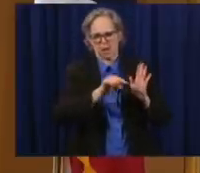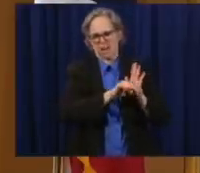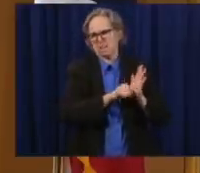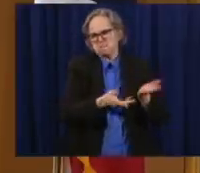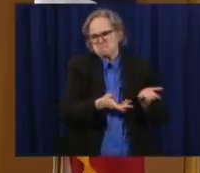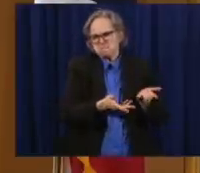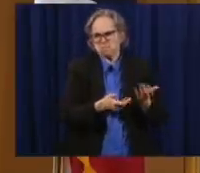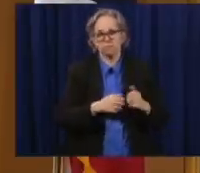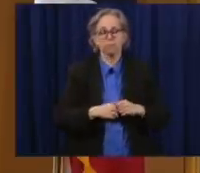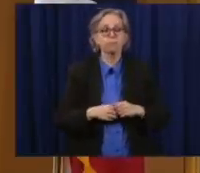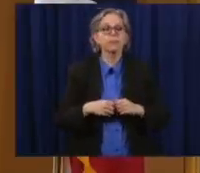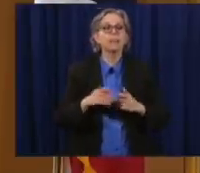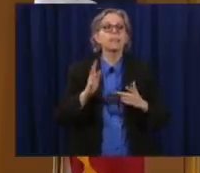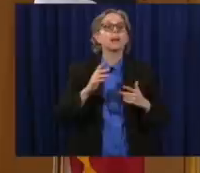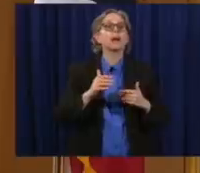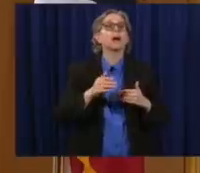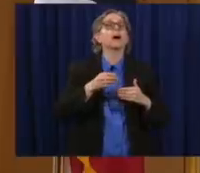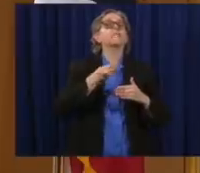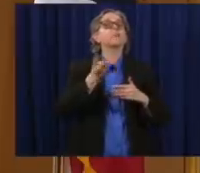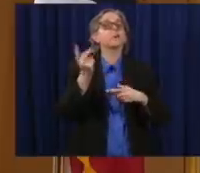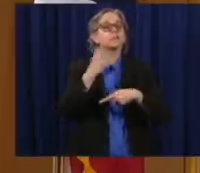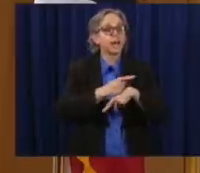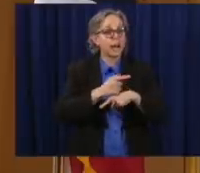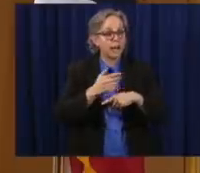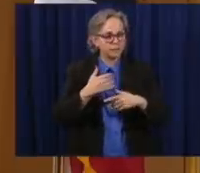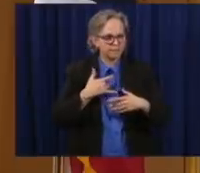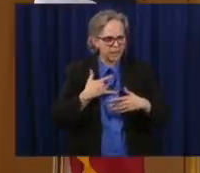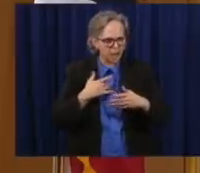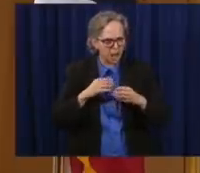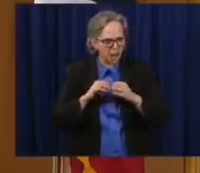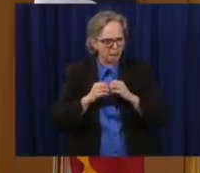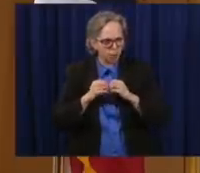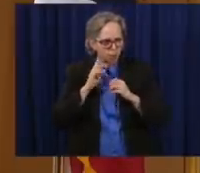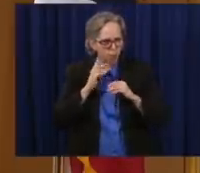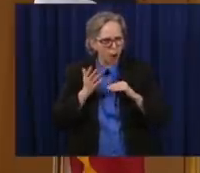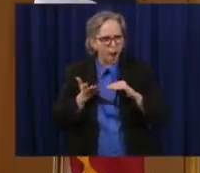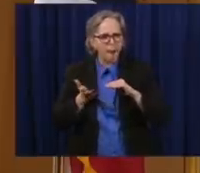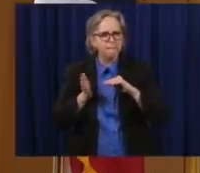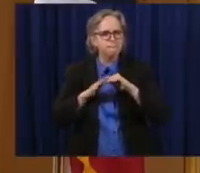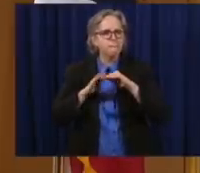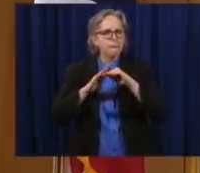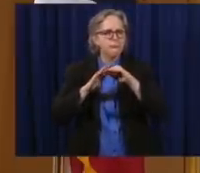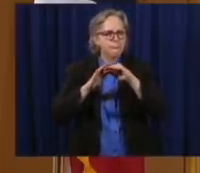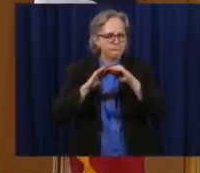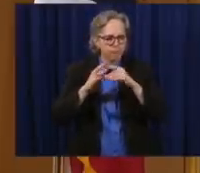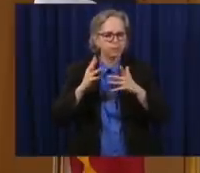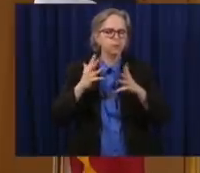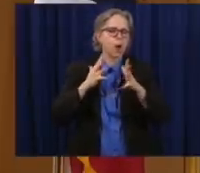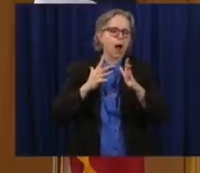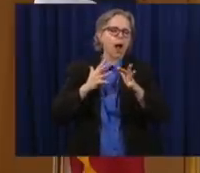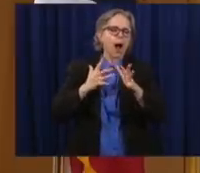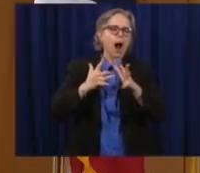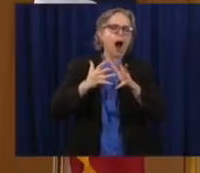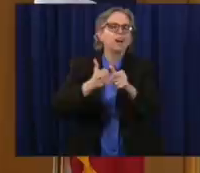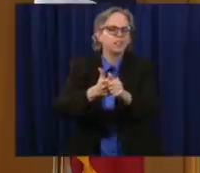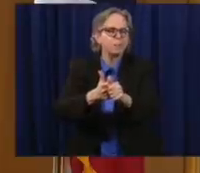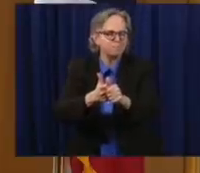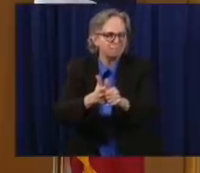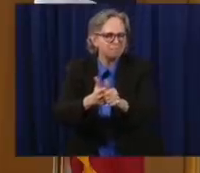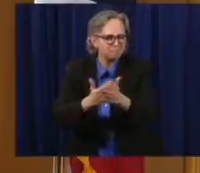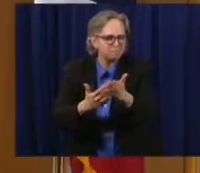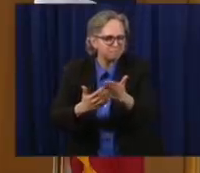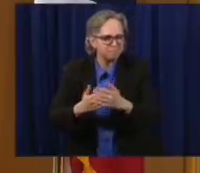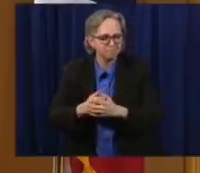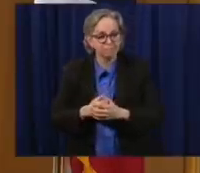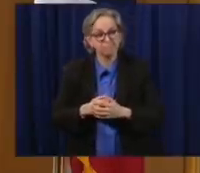few days. I think you'll see a change in those numbers. The other thing, though, is you're dealing with a congregate